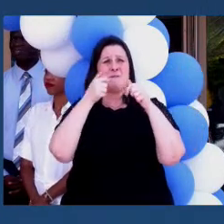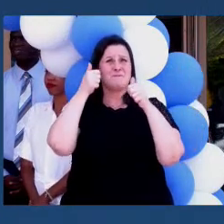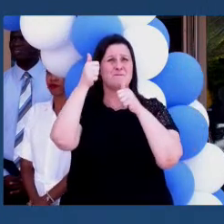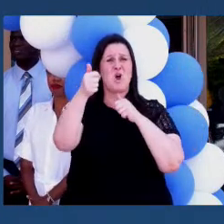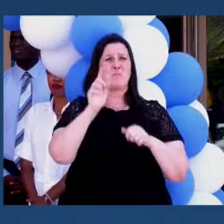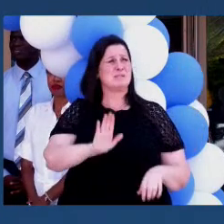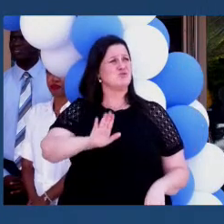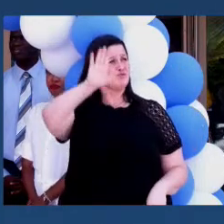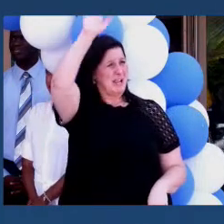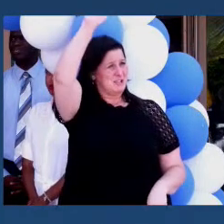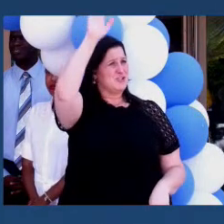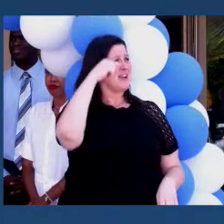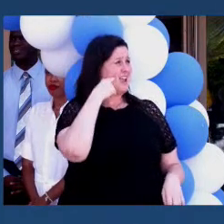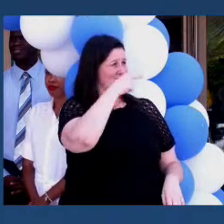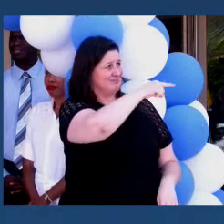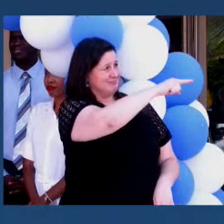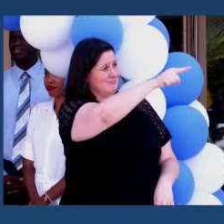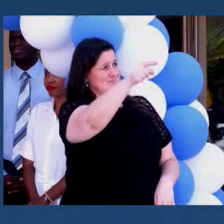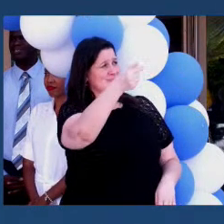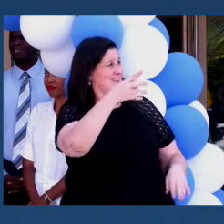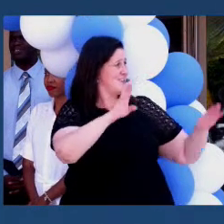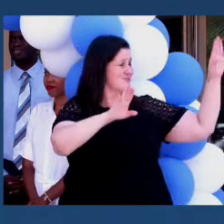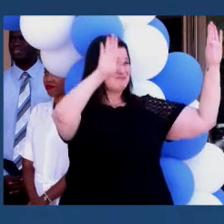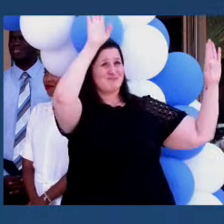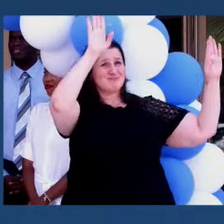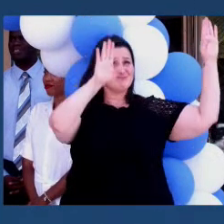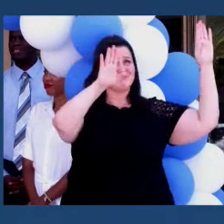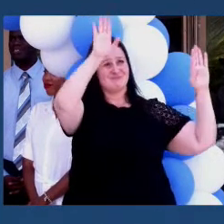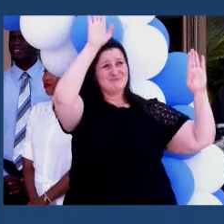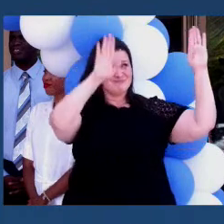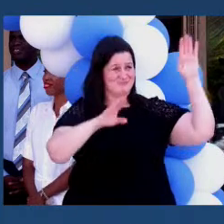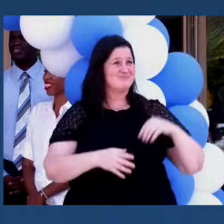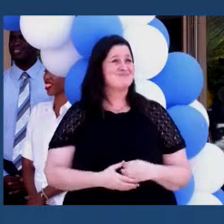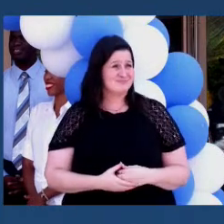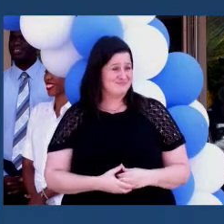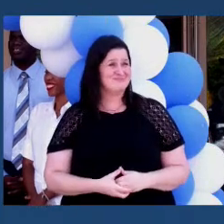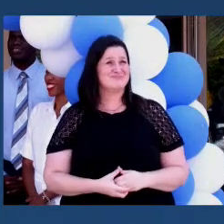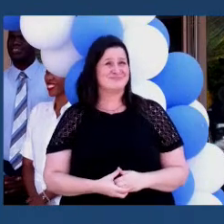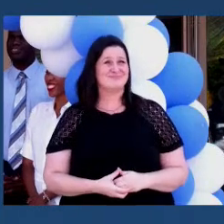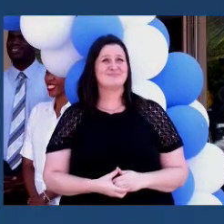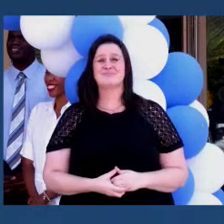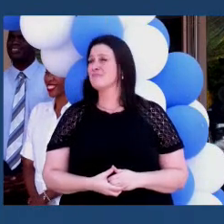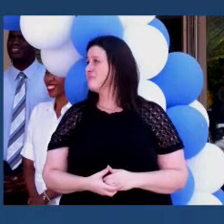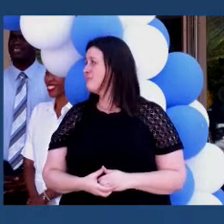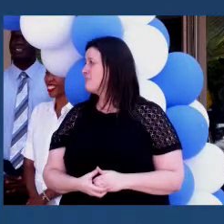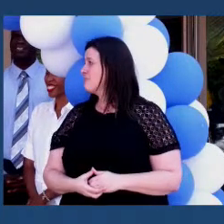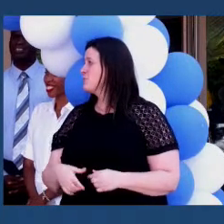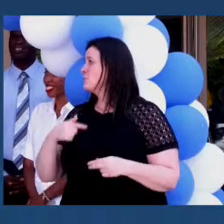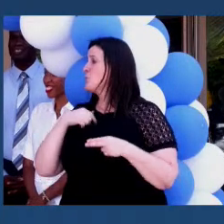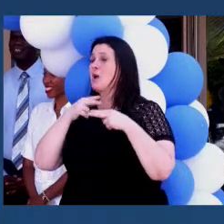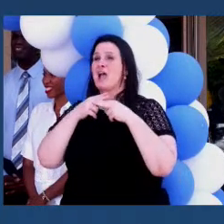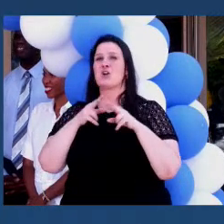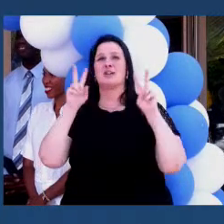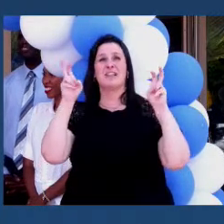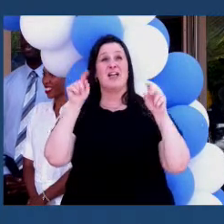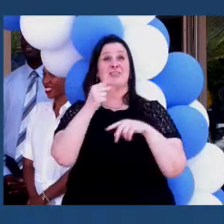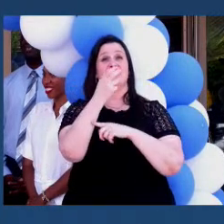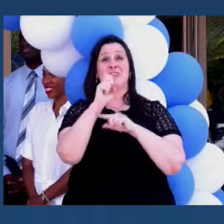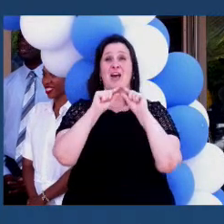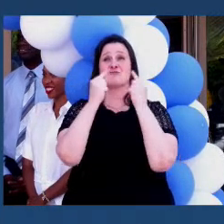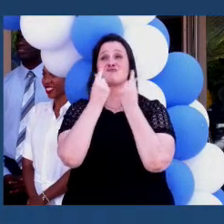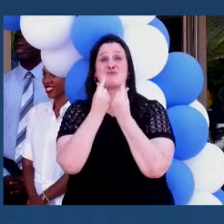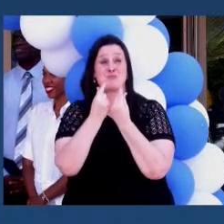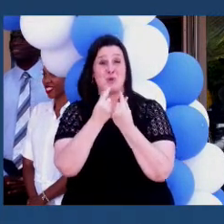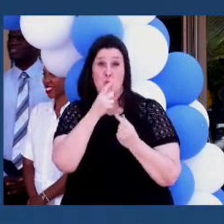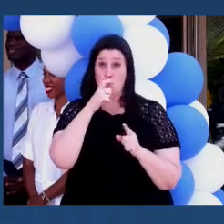your hand, any family member. And then what I call the group, and you know the group,